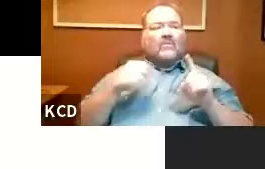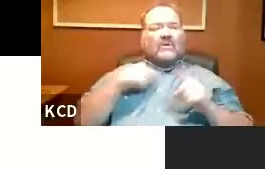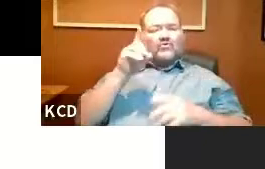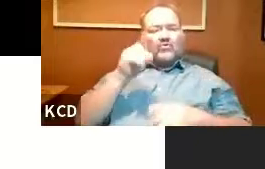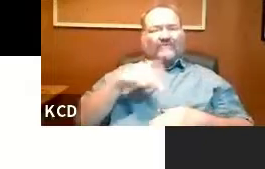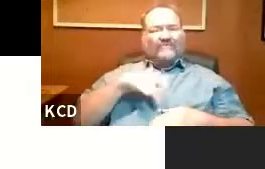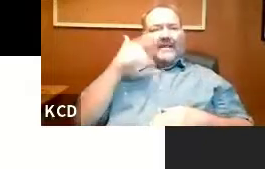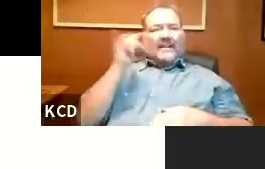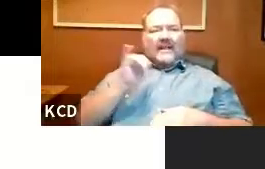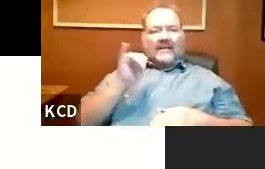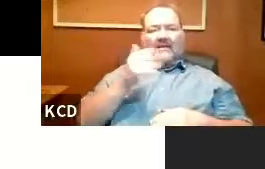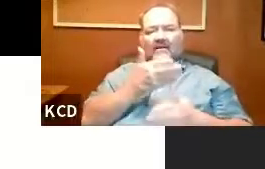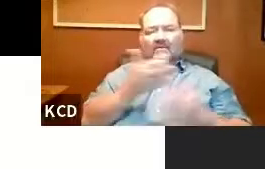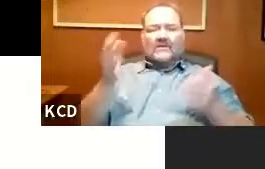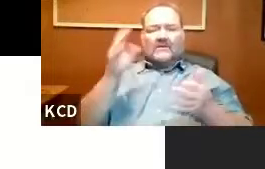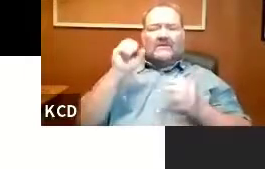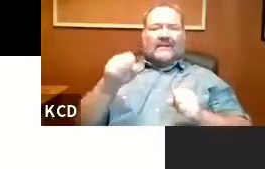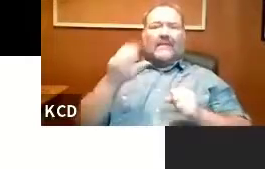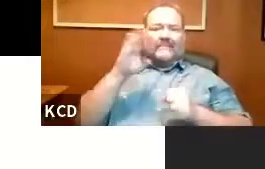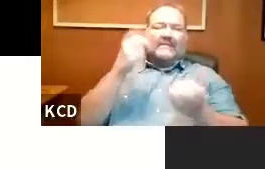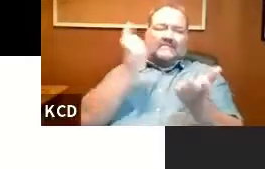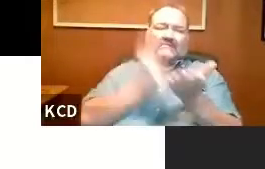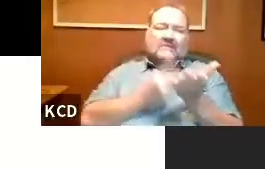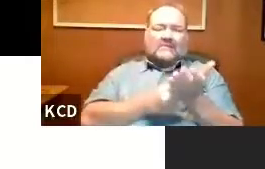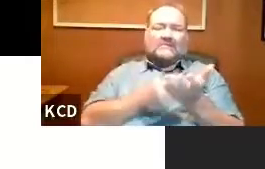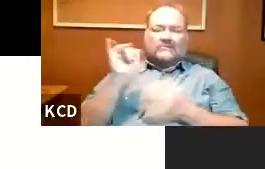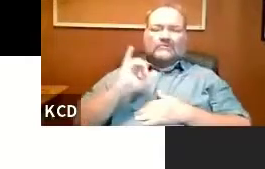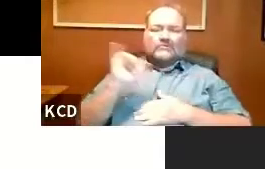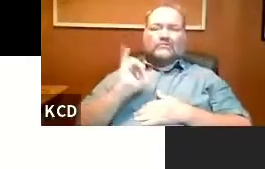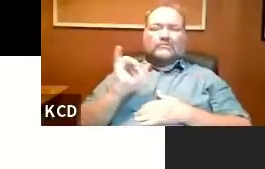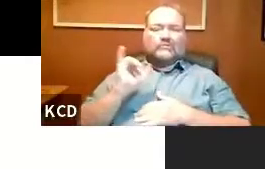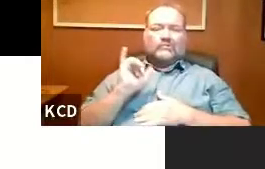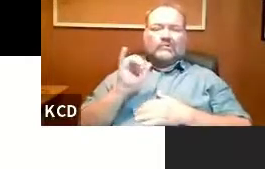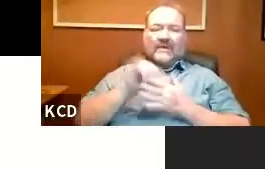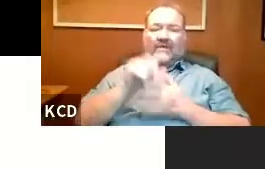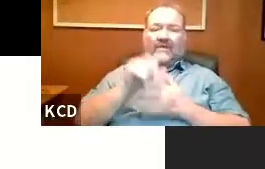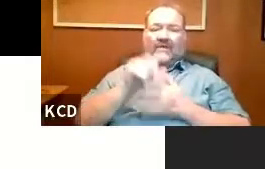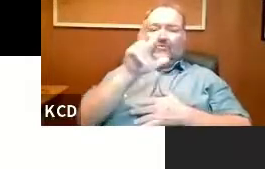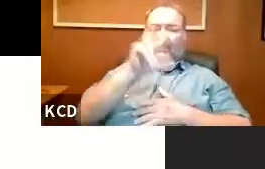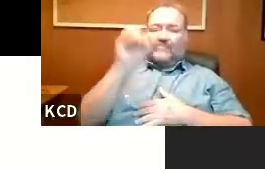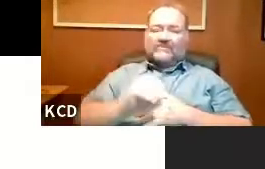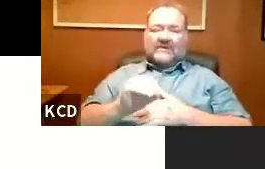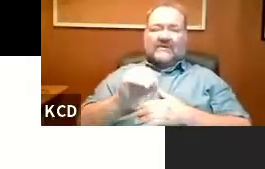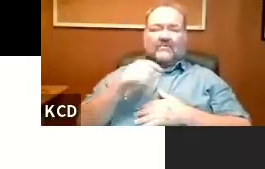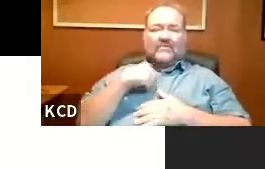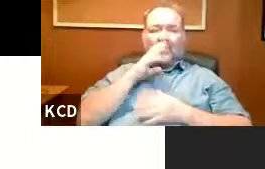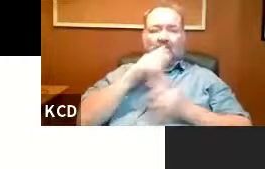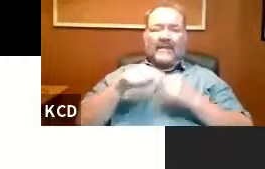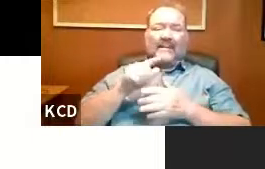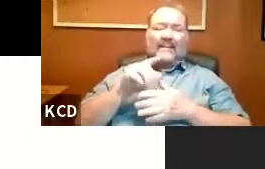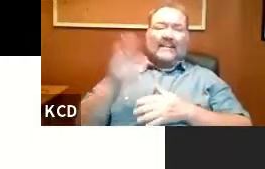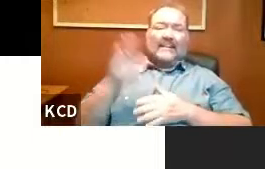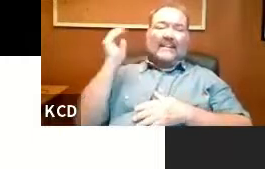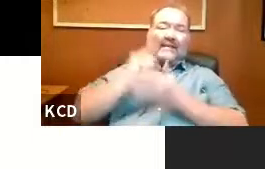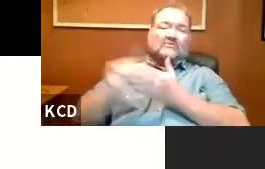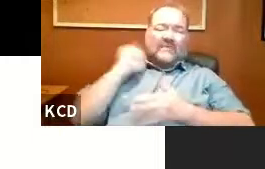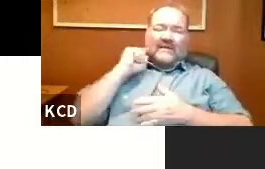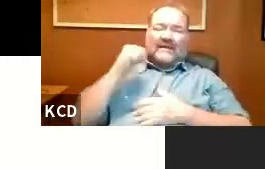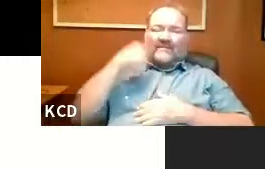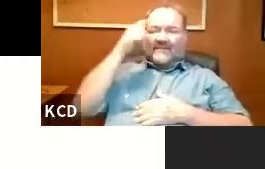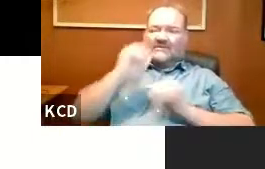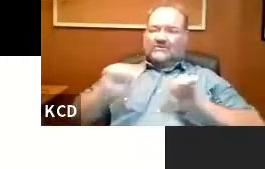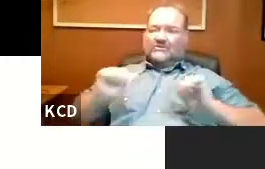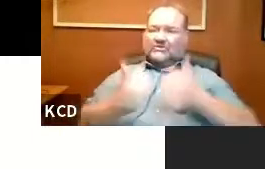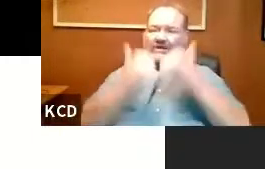like these would be up for discussion as well. That 3%, as we talked about last week, I think could be a really challenging